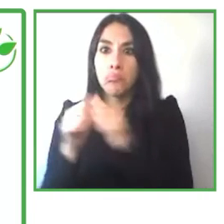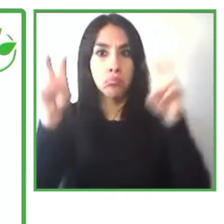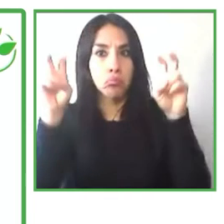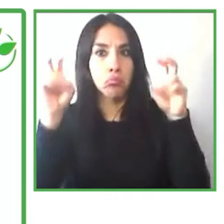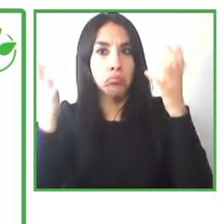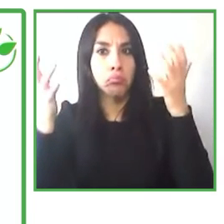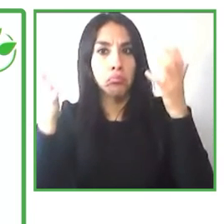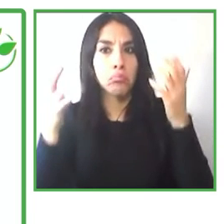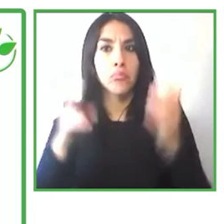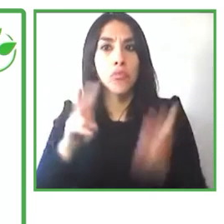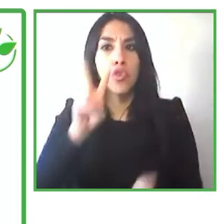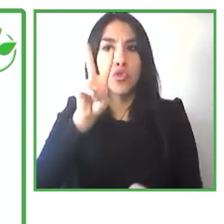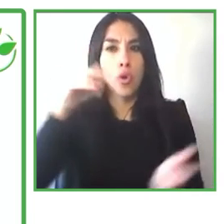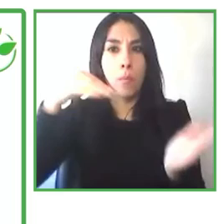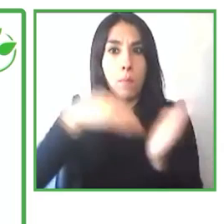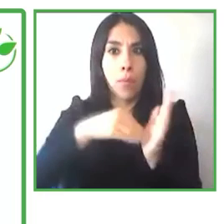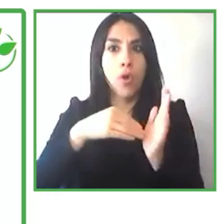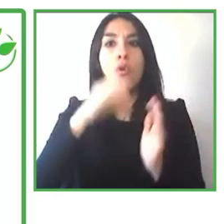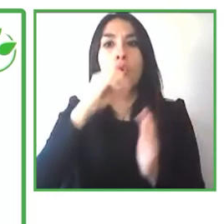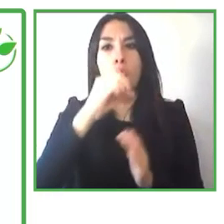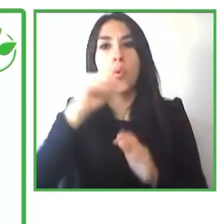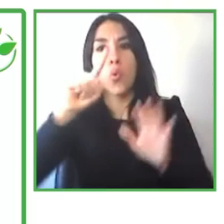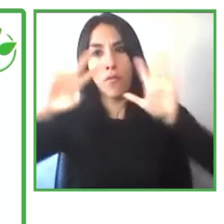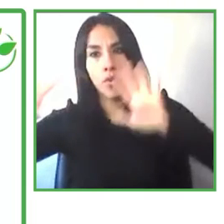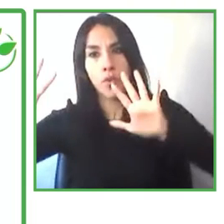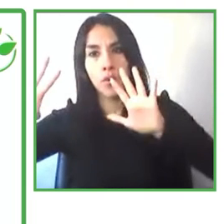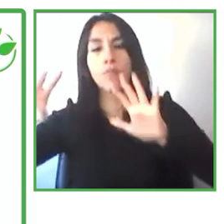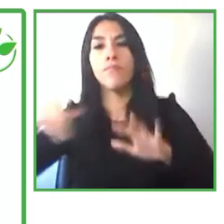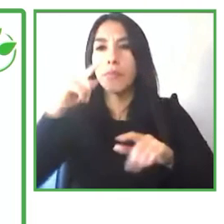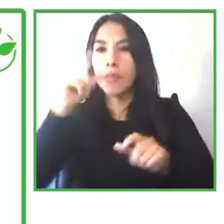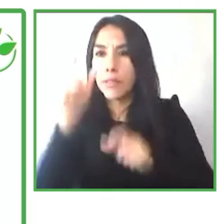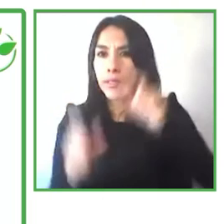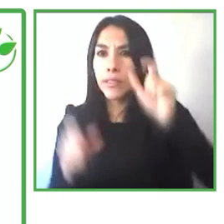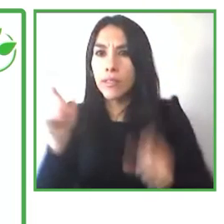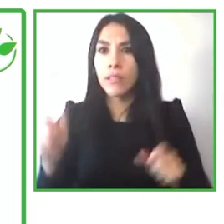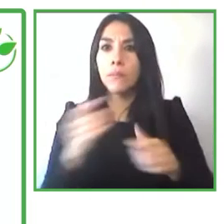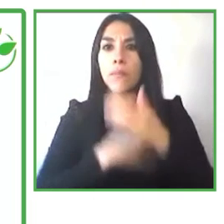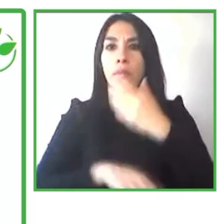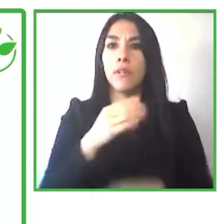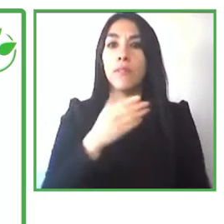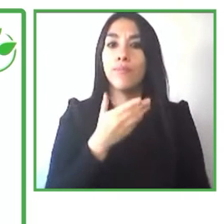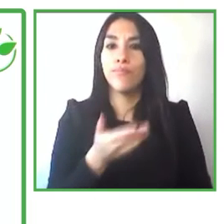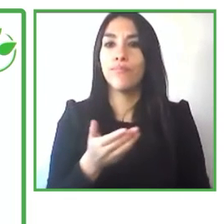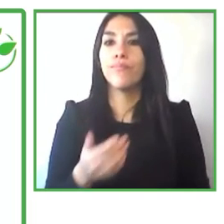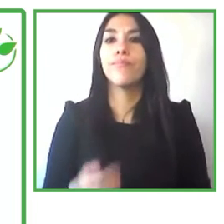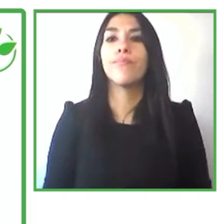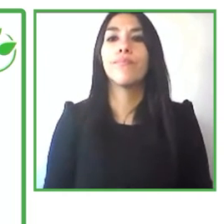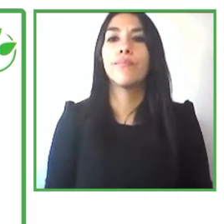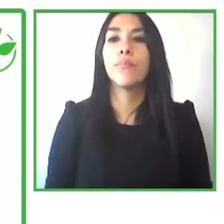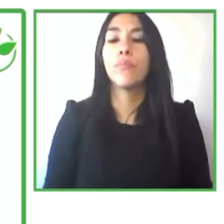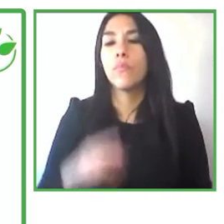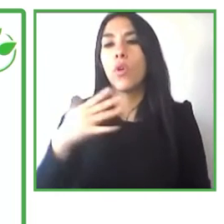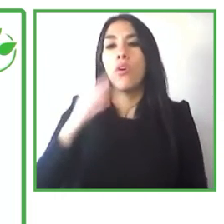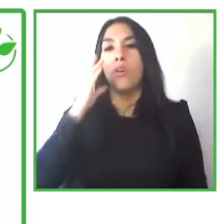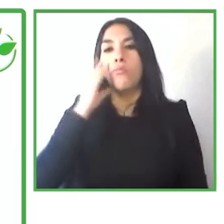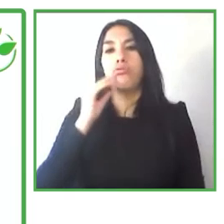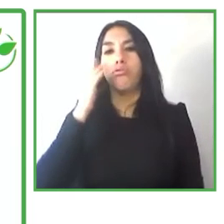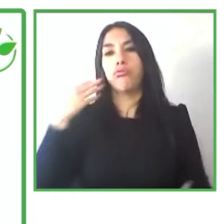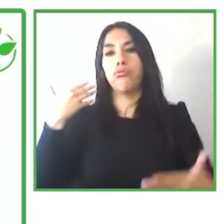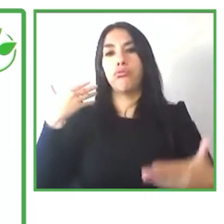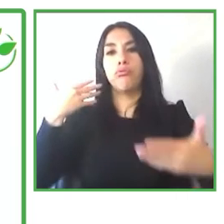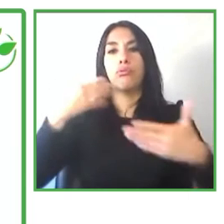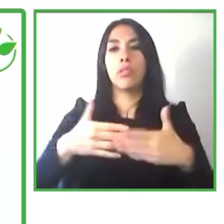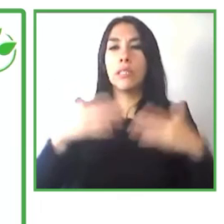of the mega trends of the future of work, the digital economy, the digitalization of the economy. Back in 2017, we